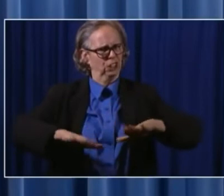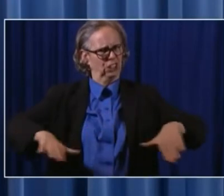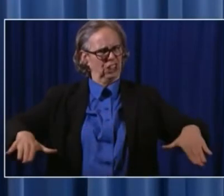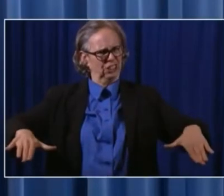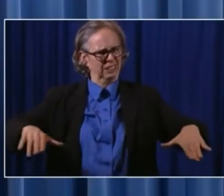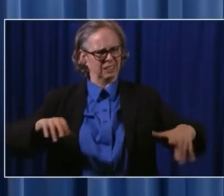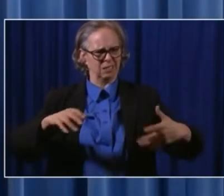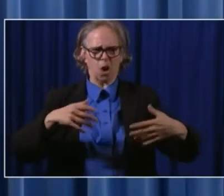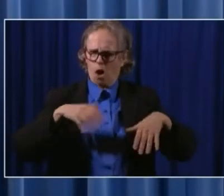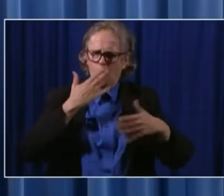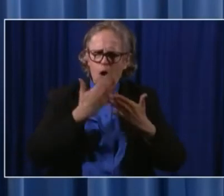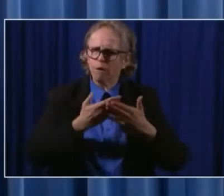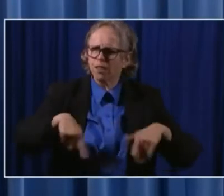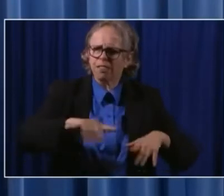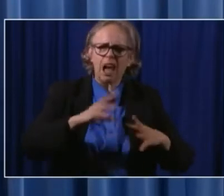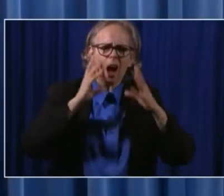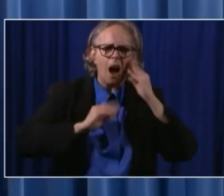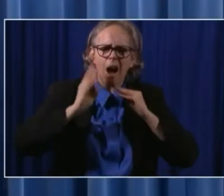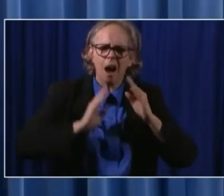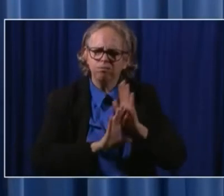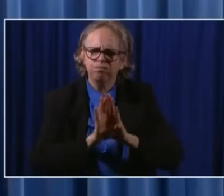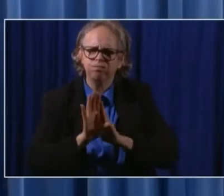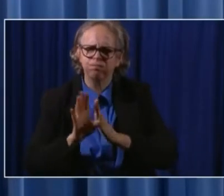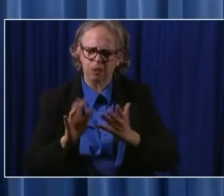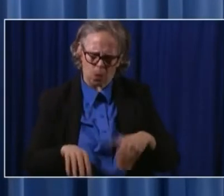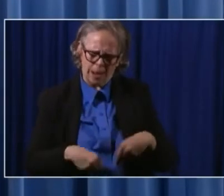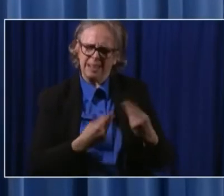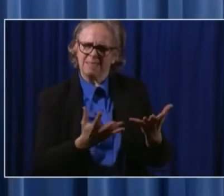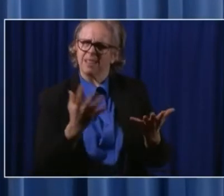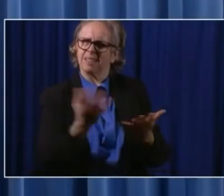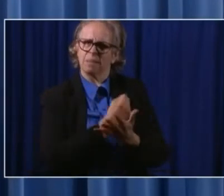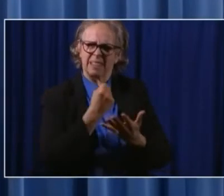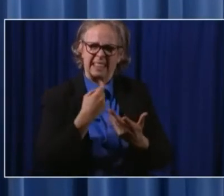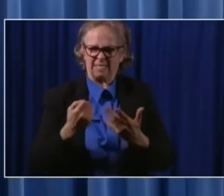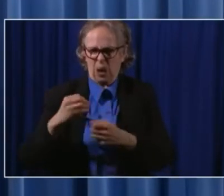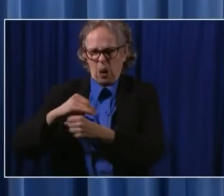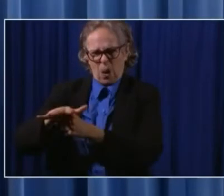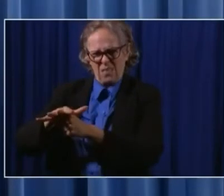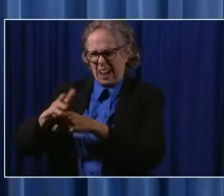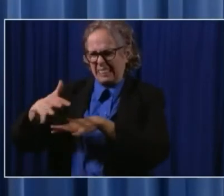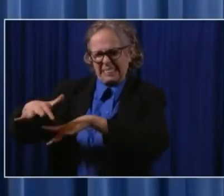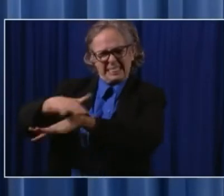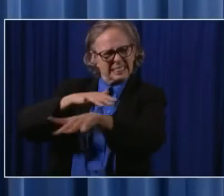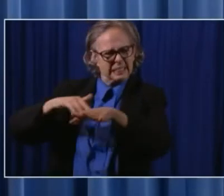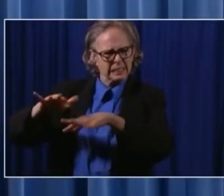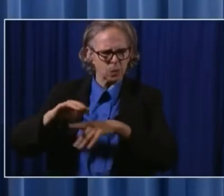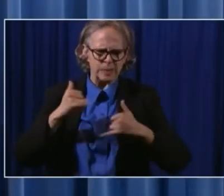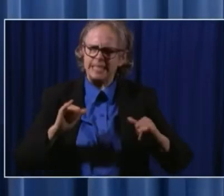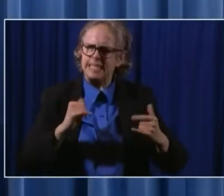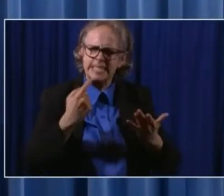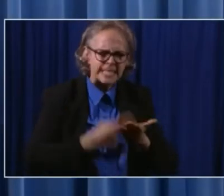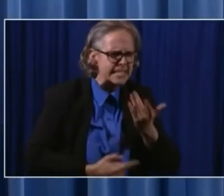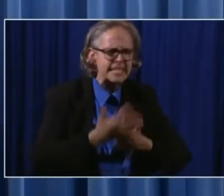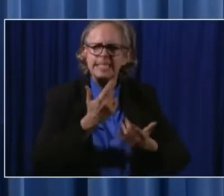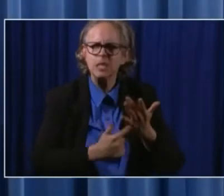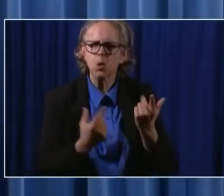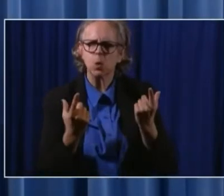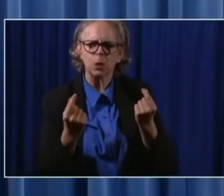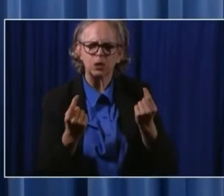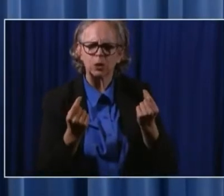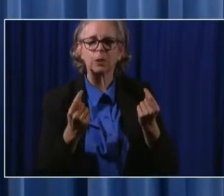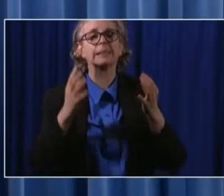this. And so we came out with about 3 pages of what we felt were fairly